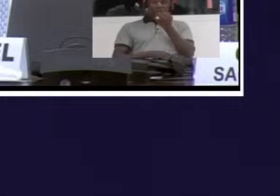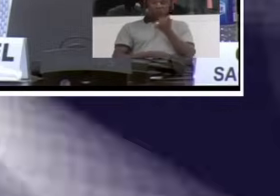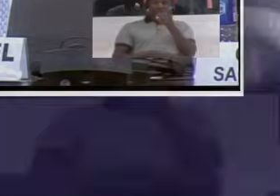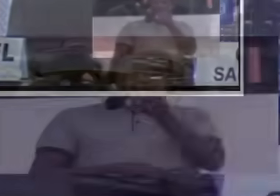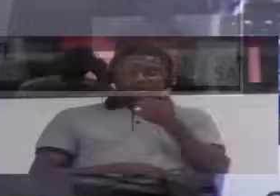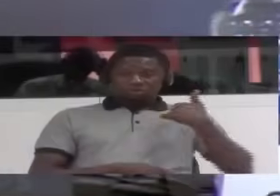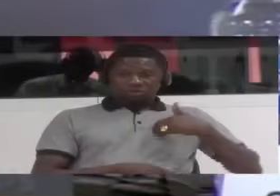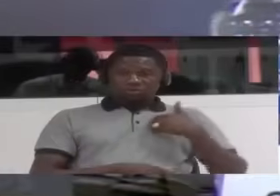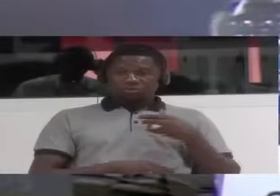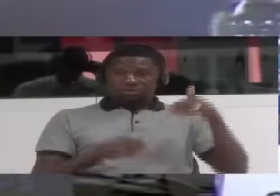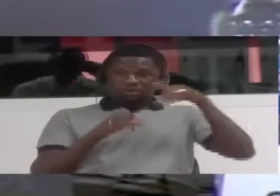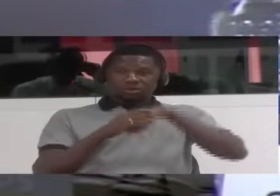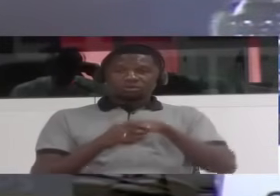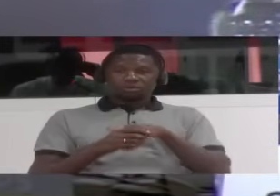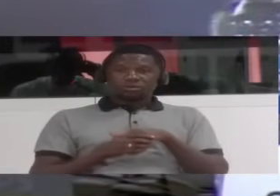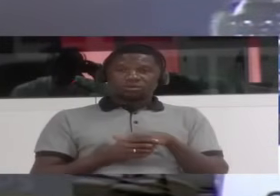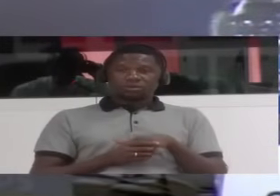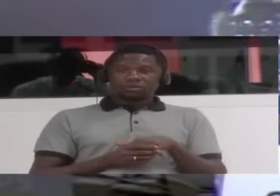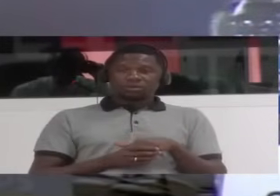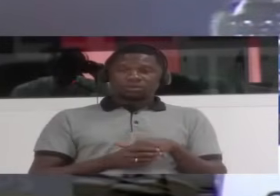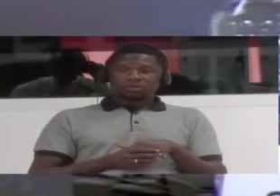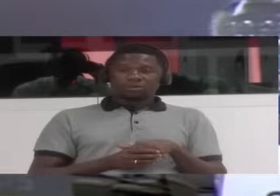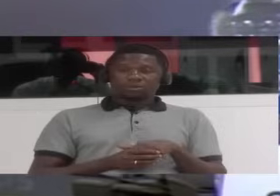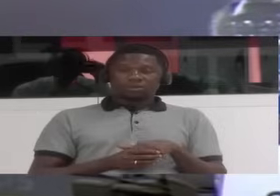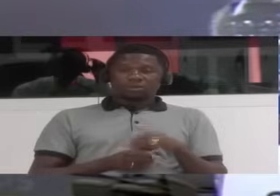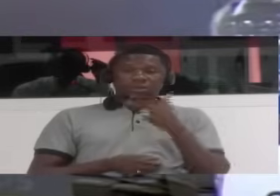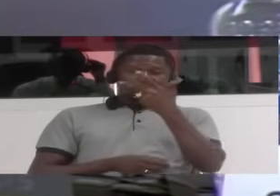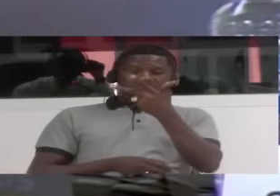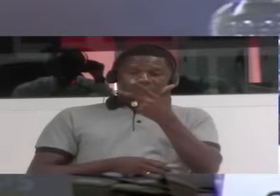involved. 8 were executed at